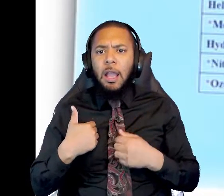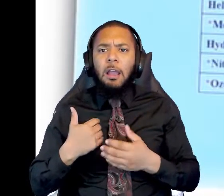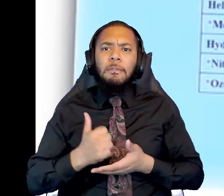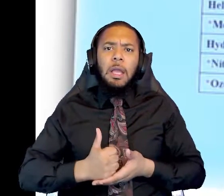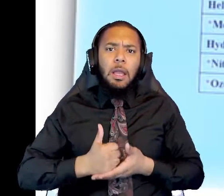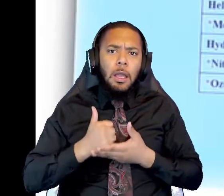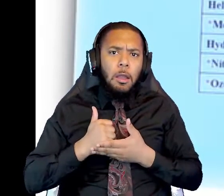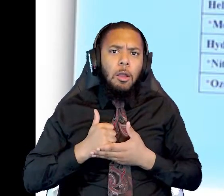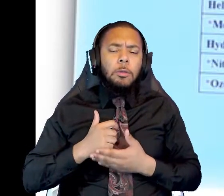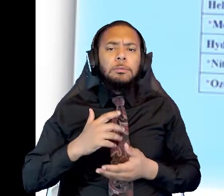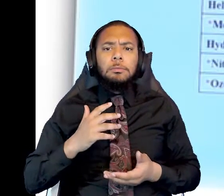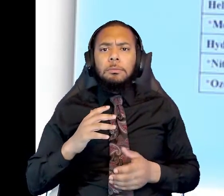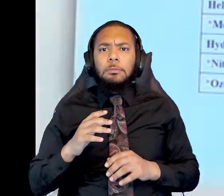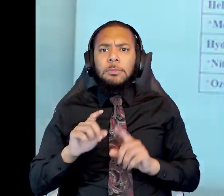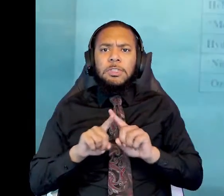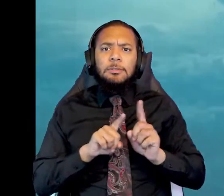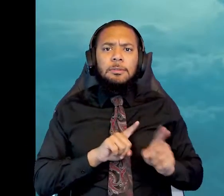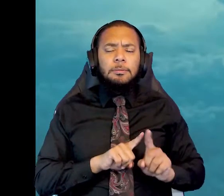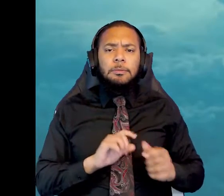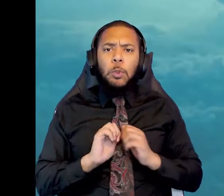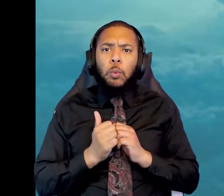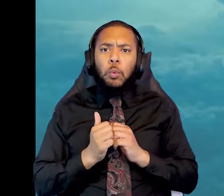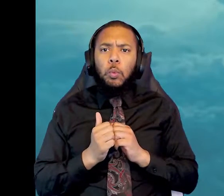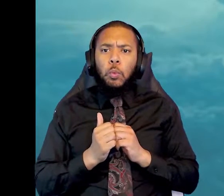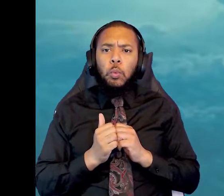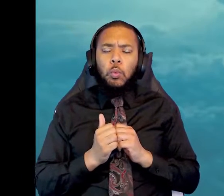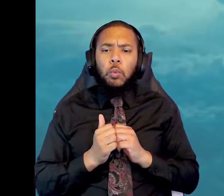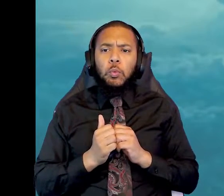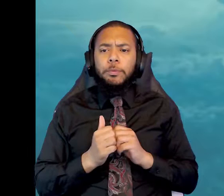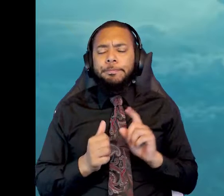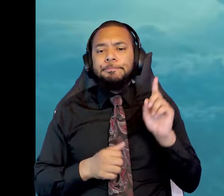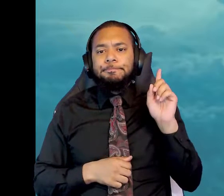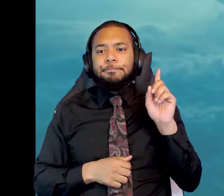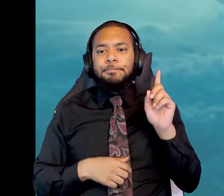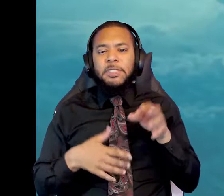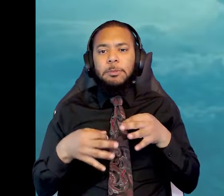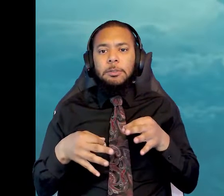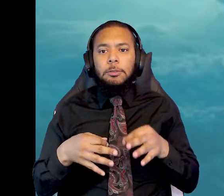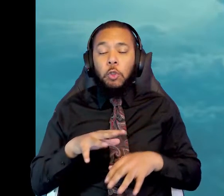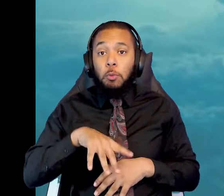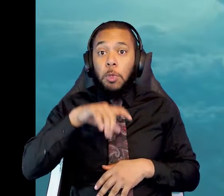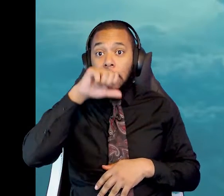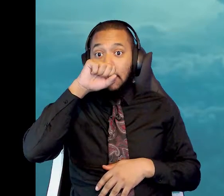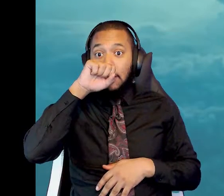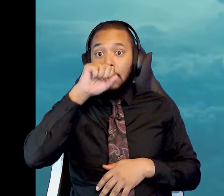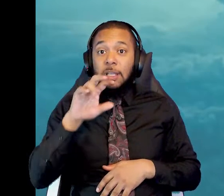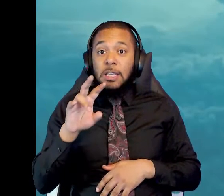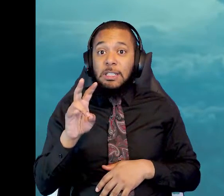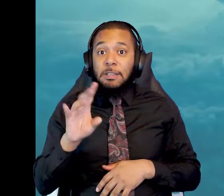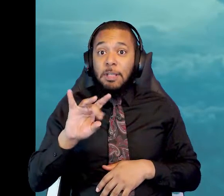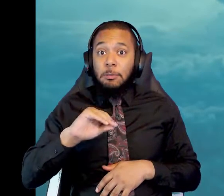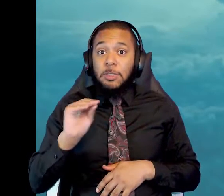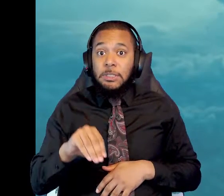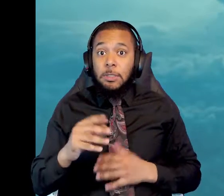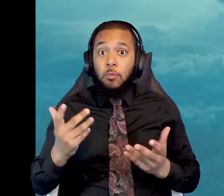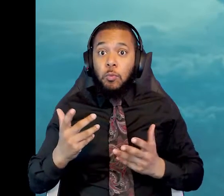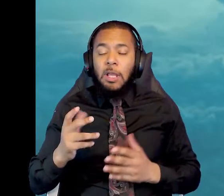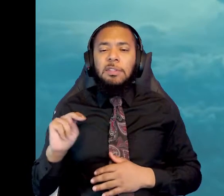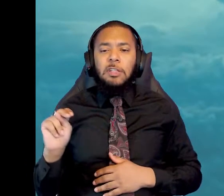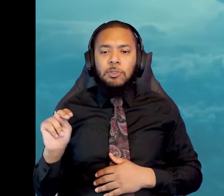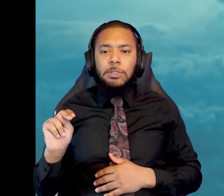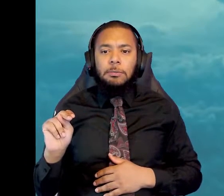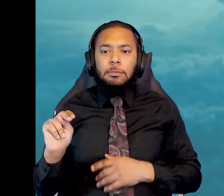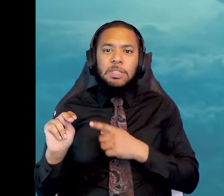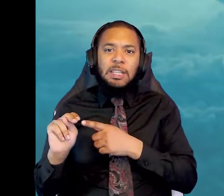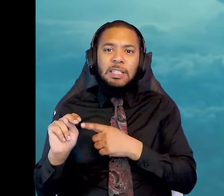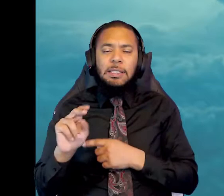and the biomes and the biosphere function on Earth. When you breathe in, yes, about 78% of your breath is nitrogen. Nitrogen